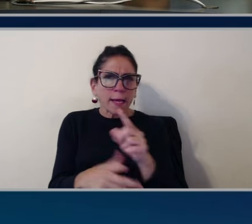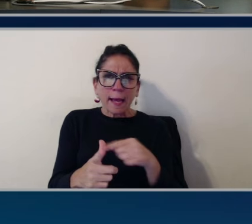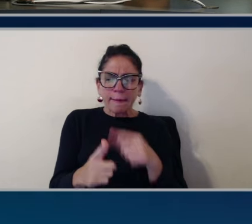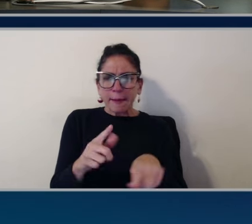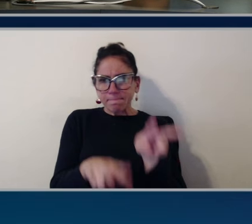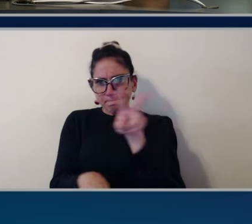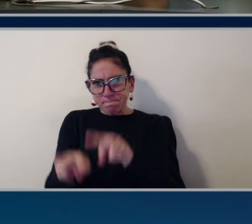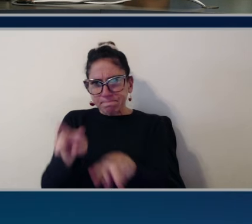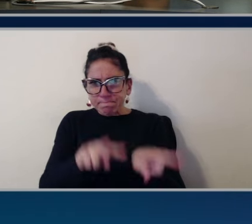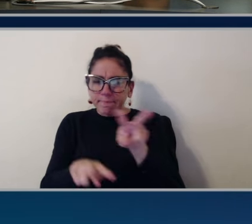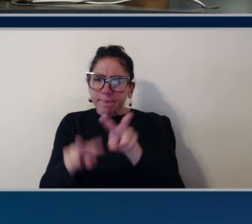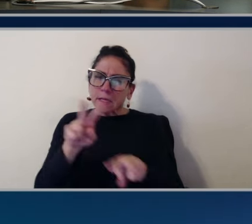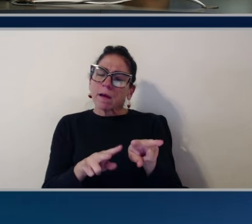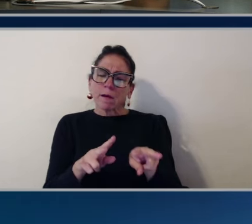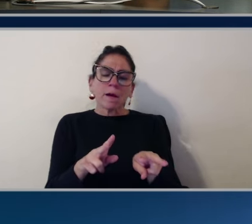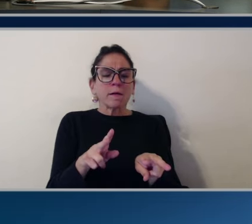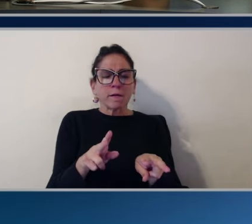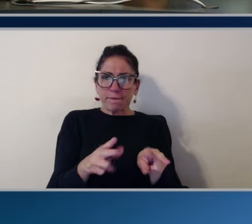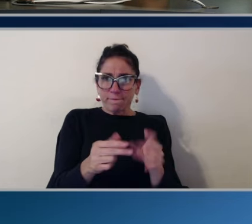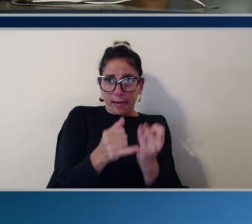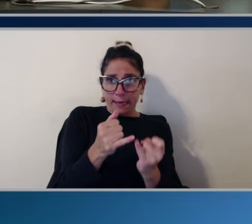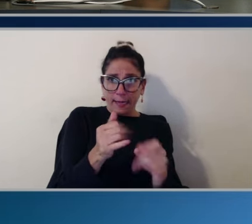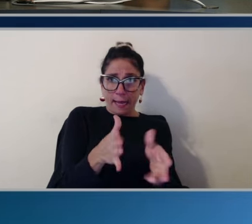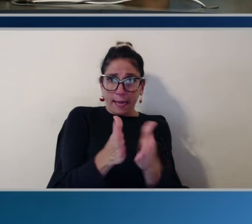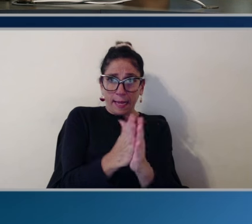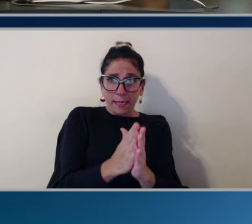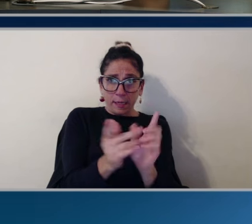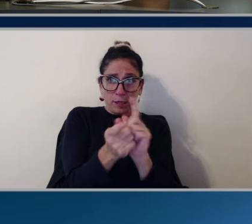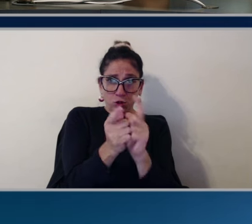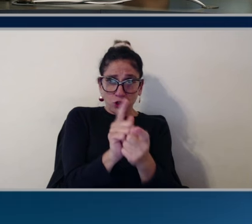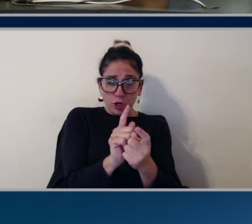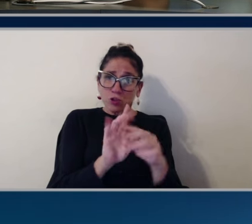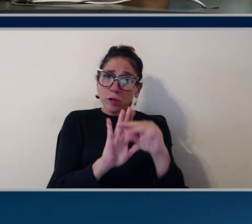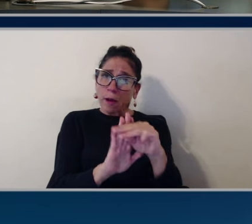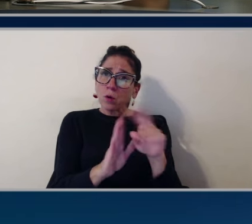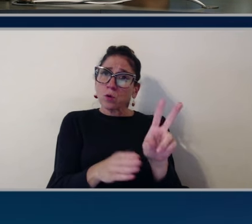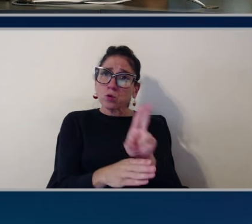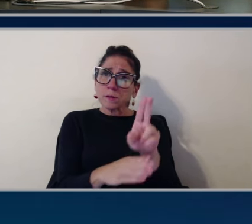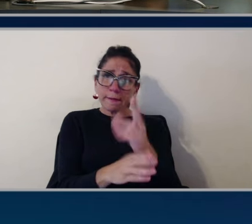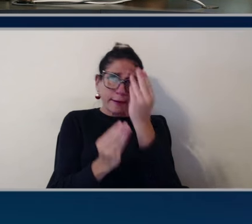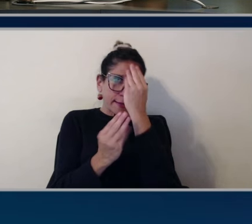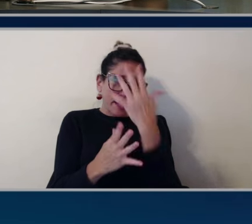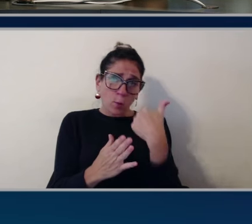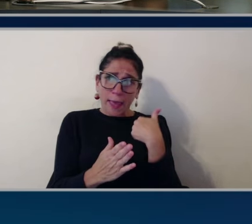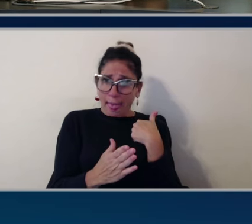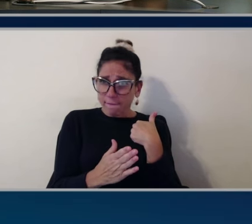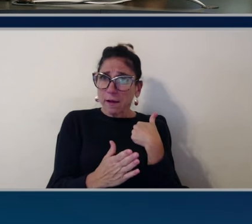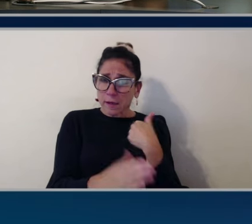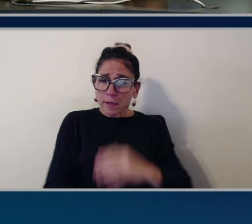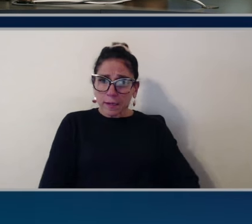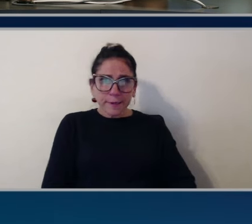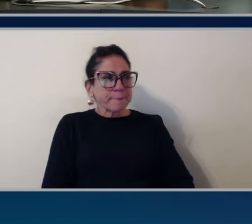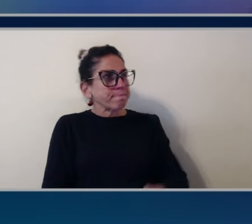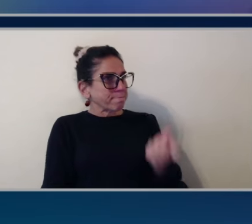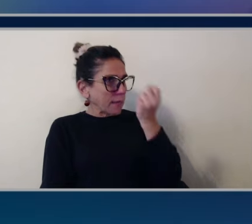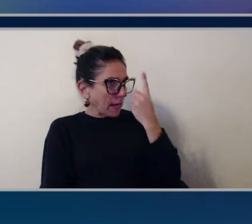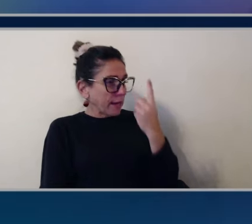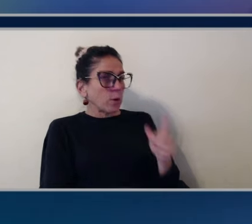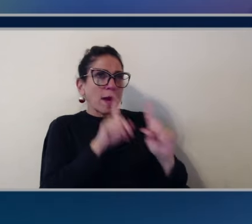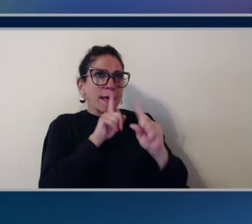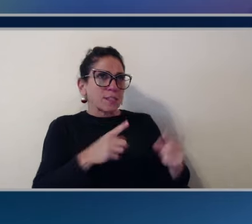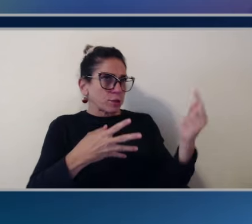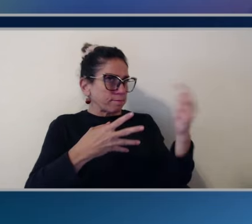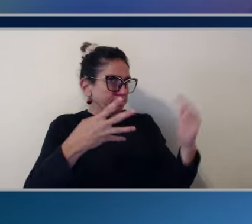then finally I'll ask it to train a model using the data that we have. Yeah. Got it. So it's going to answer everything in